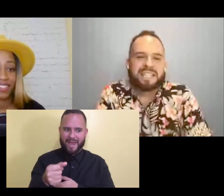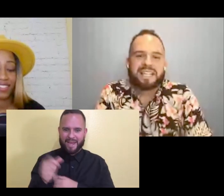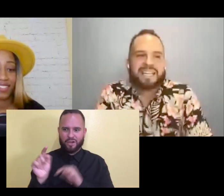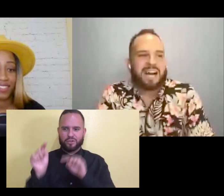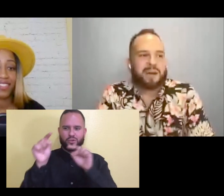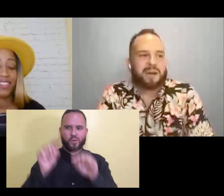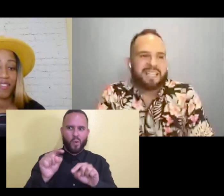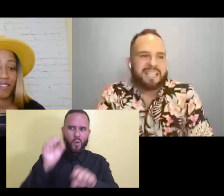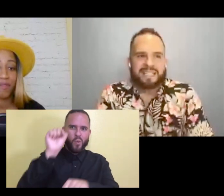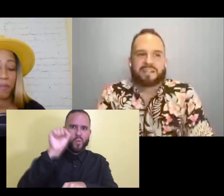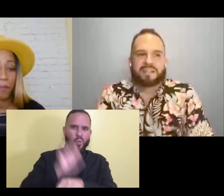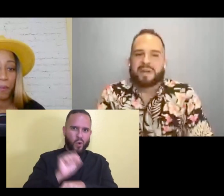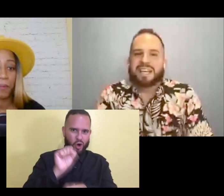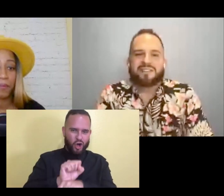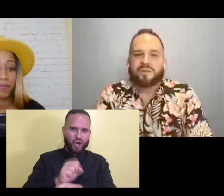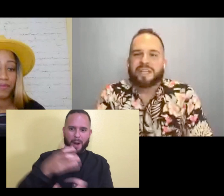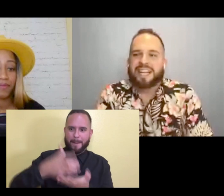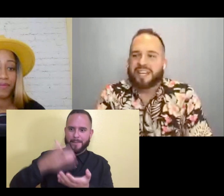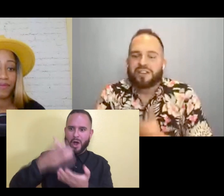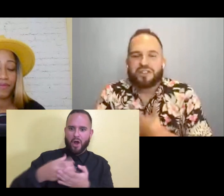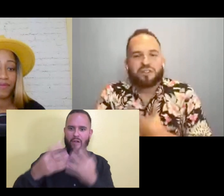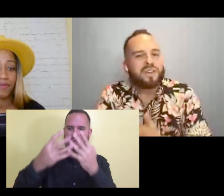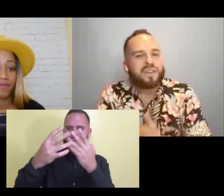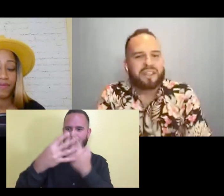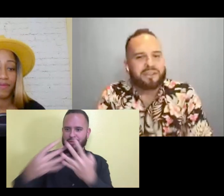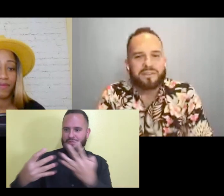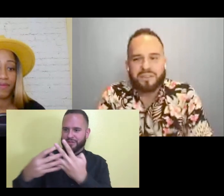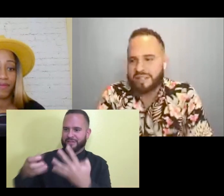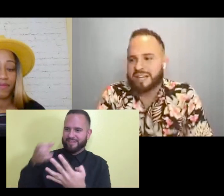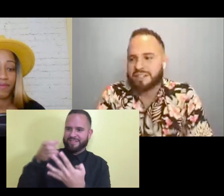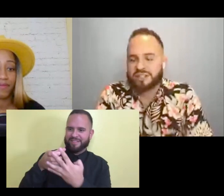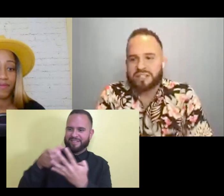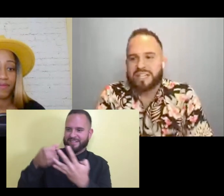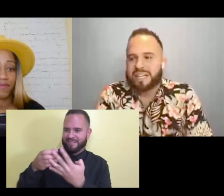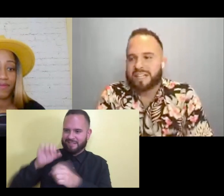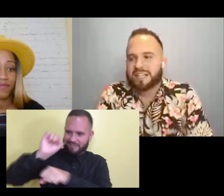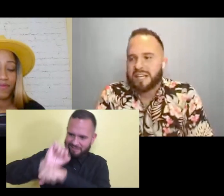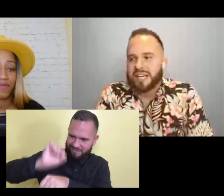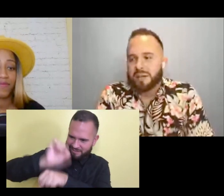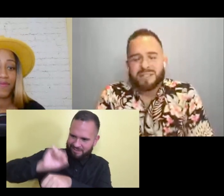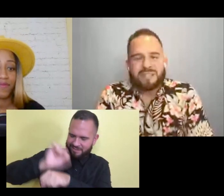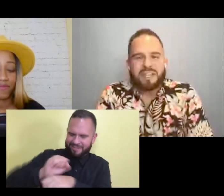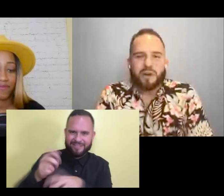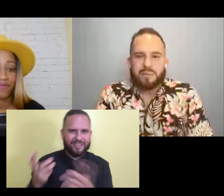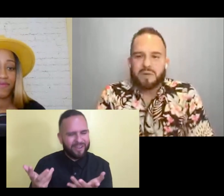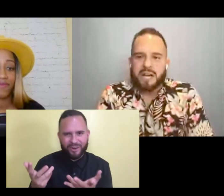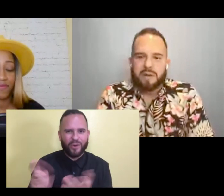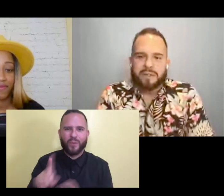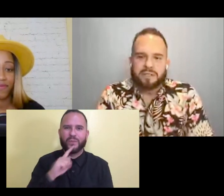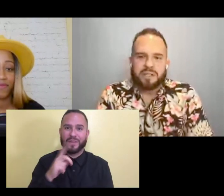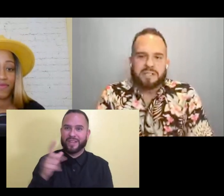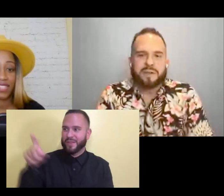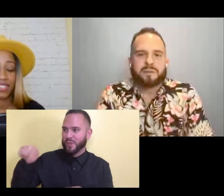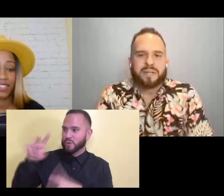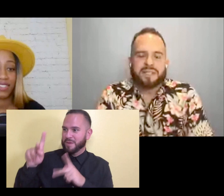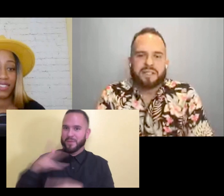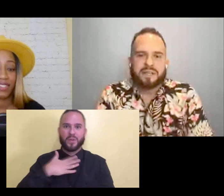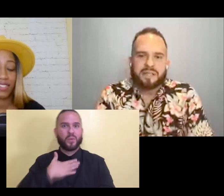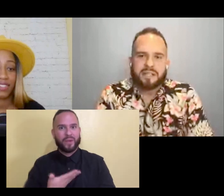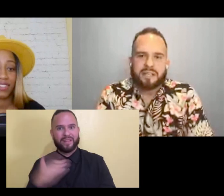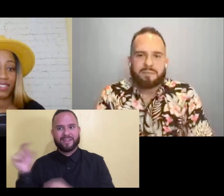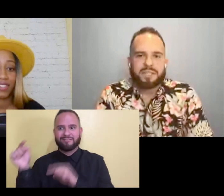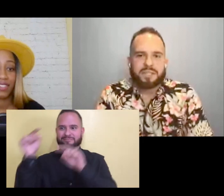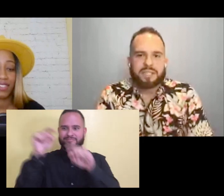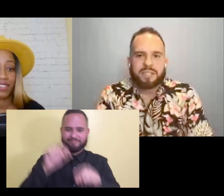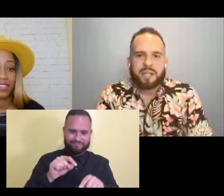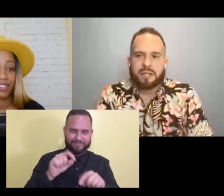immediately, I mean, getting there and meeting everybody, like you could just feel it. You could feel the energy, and it was just an incredible time. John's been committed to